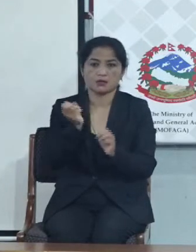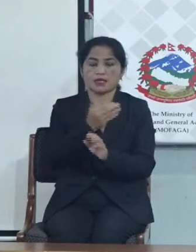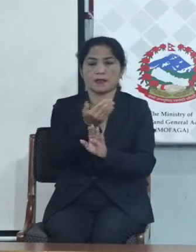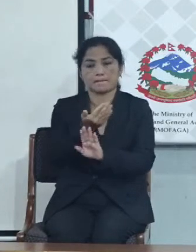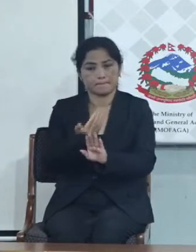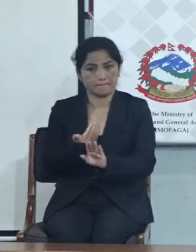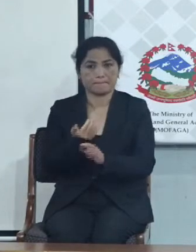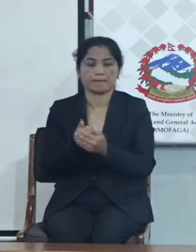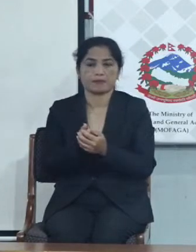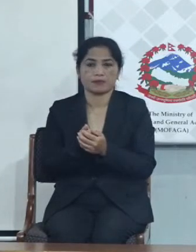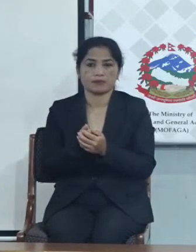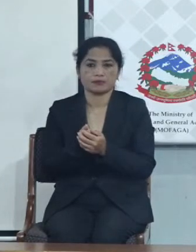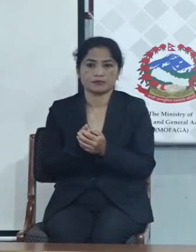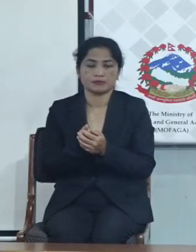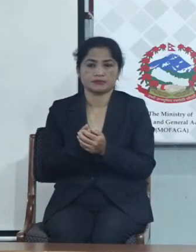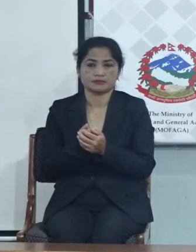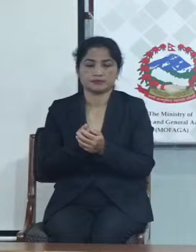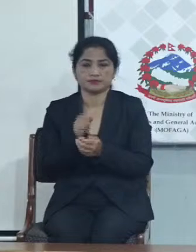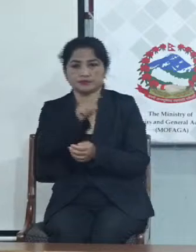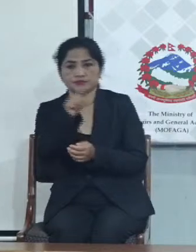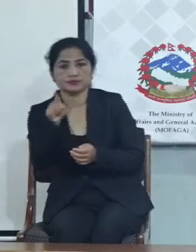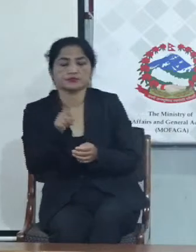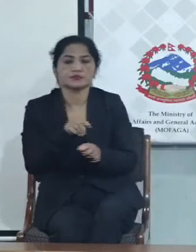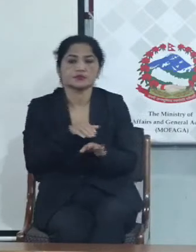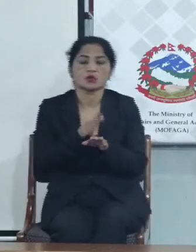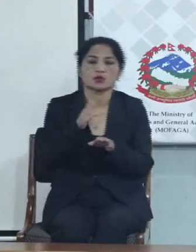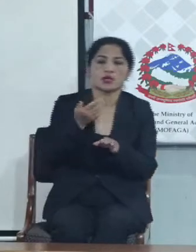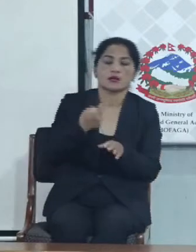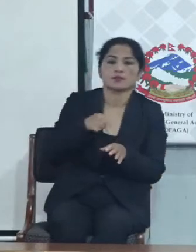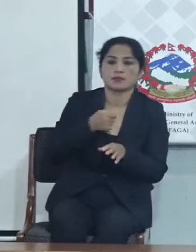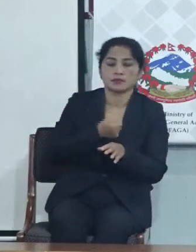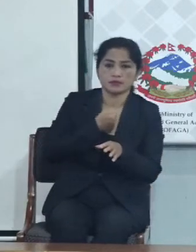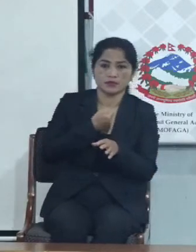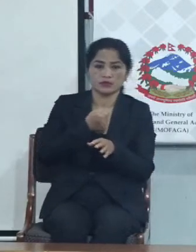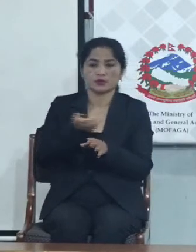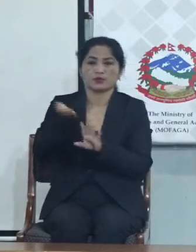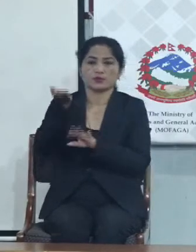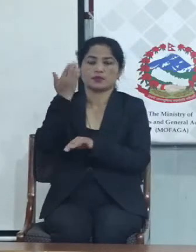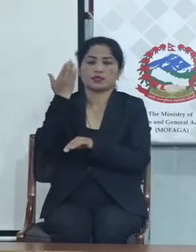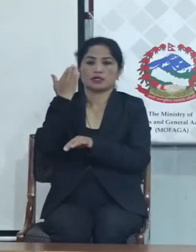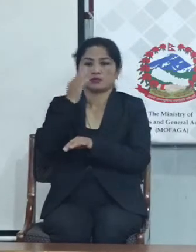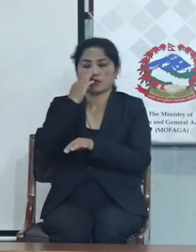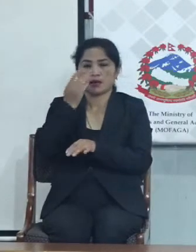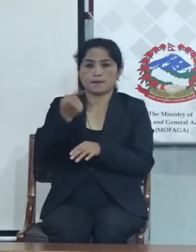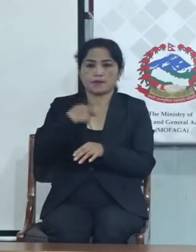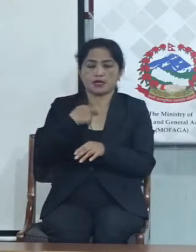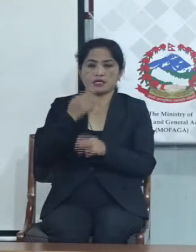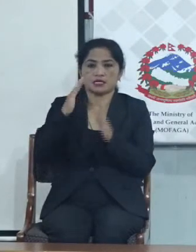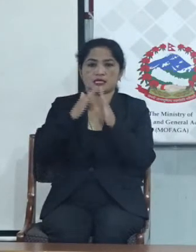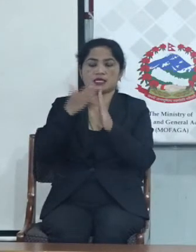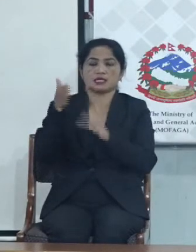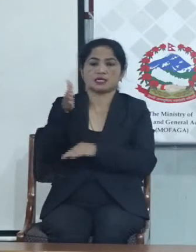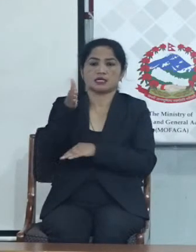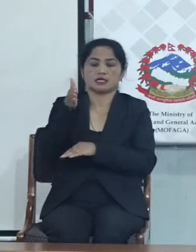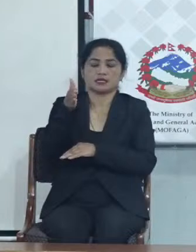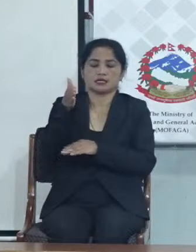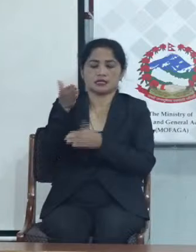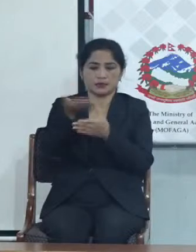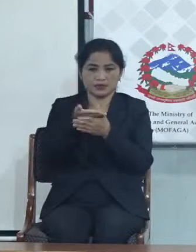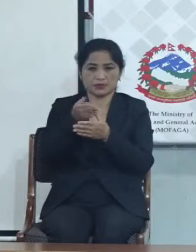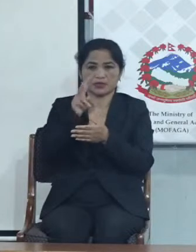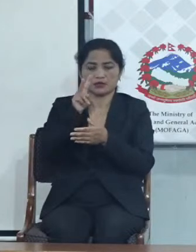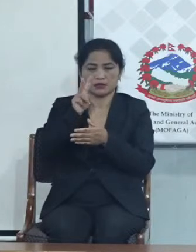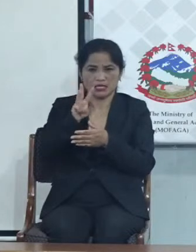in the past, I was working almost for 23 or 24 years in